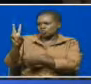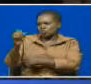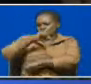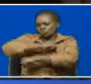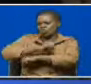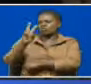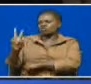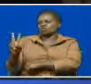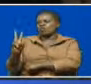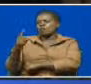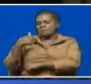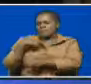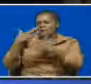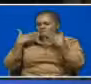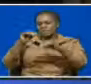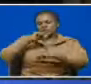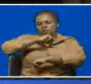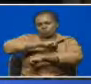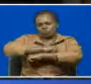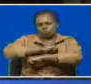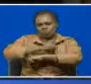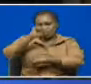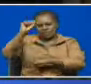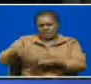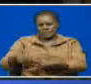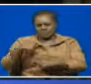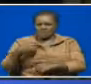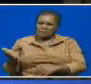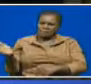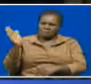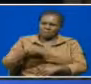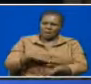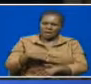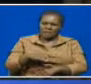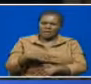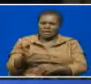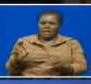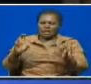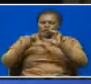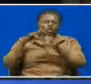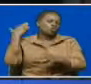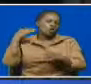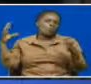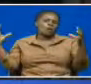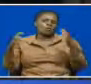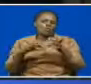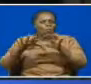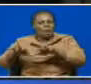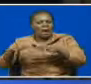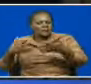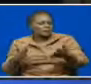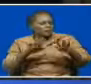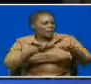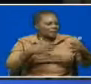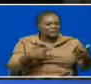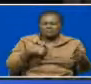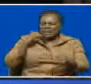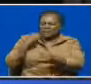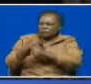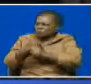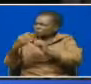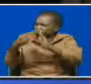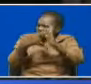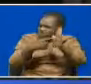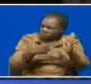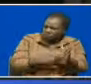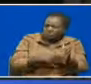but I managed to complete, whereby I came back to where I used to live, and I joined gangs, started partying and all such things, ended